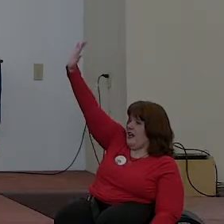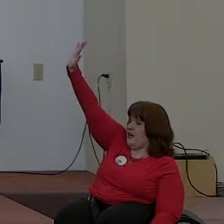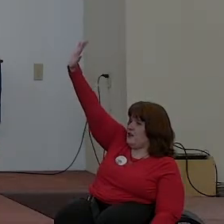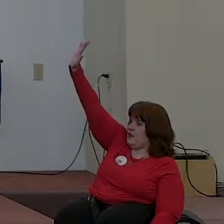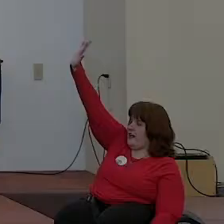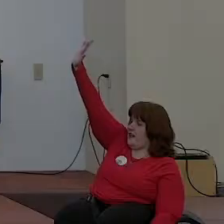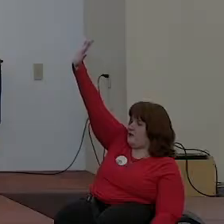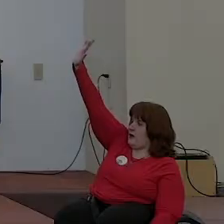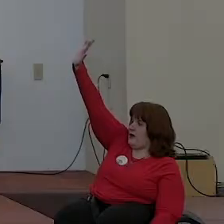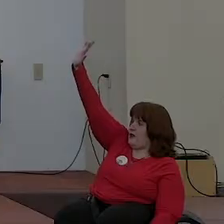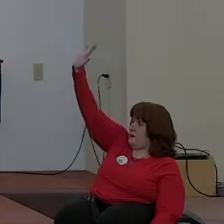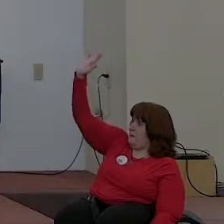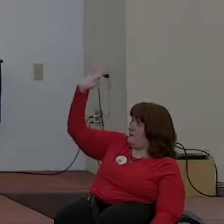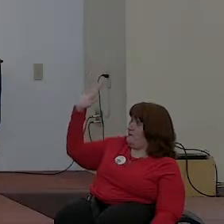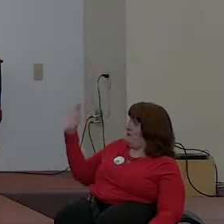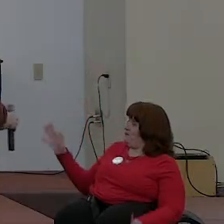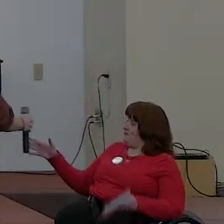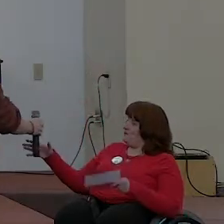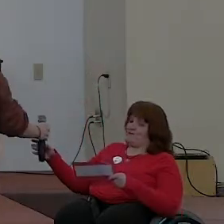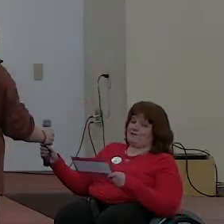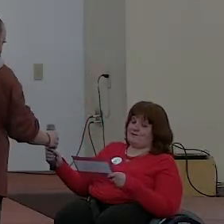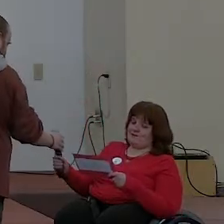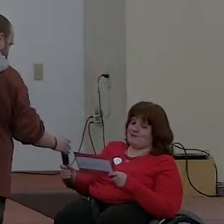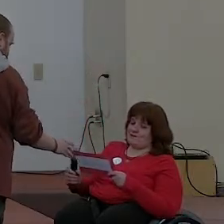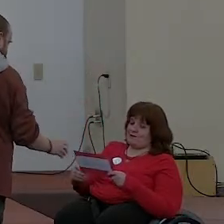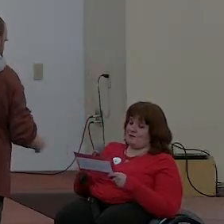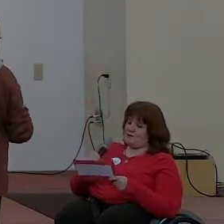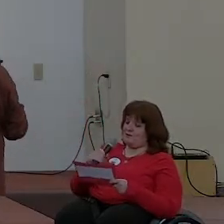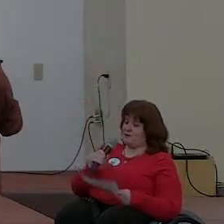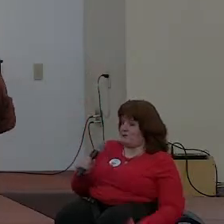Hail and welcome.